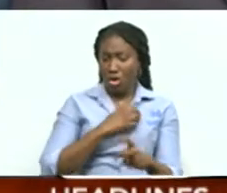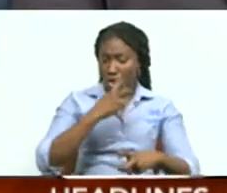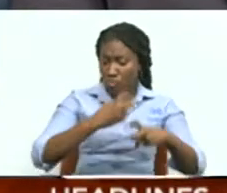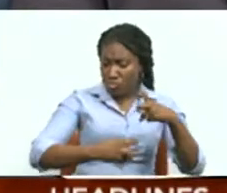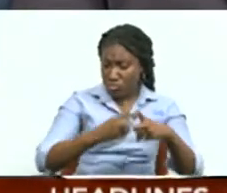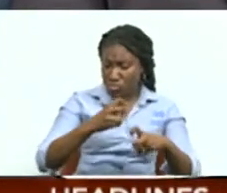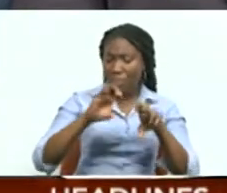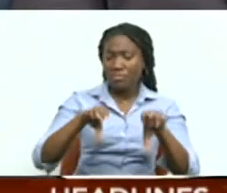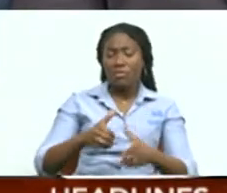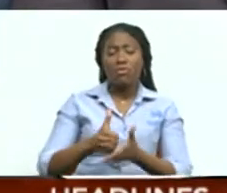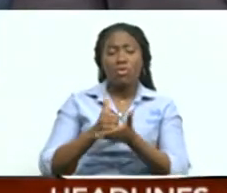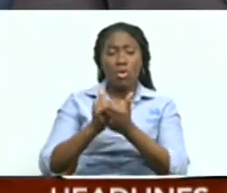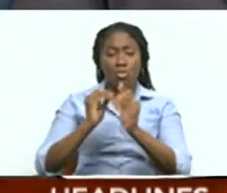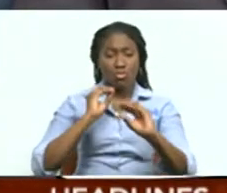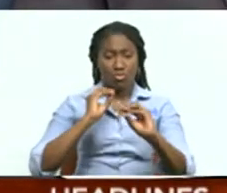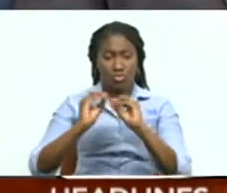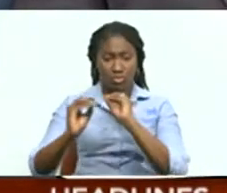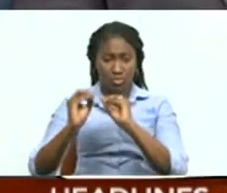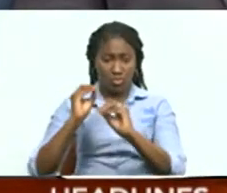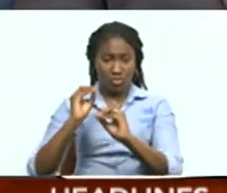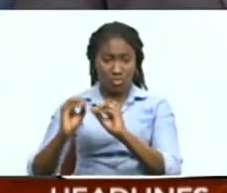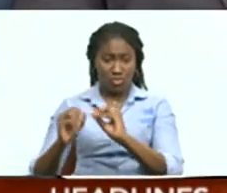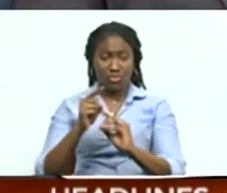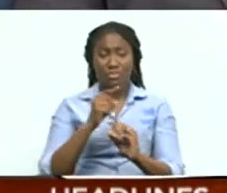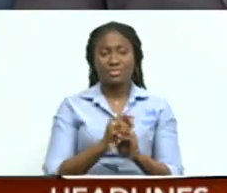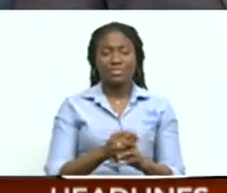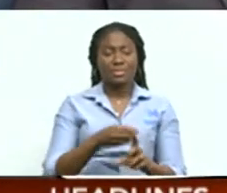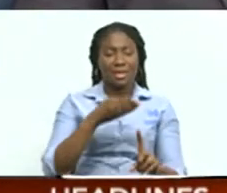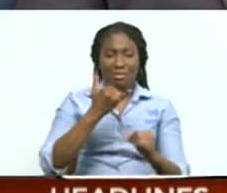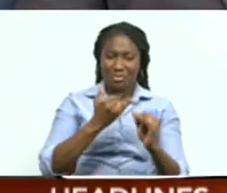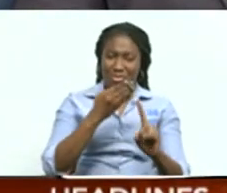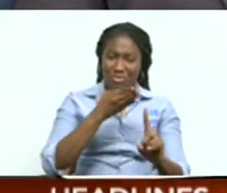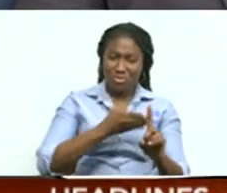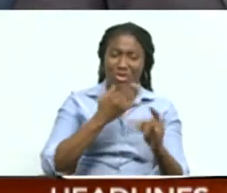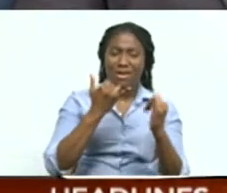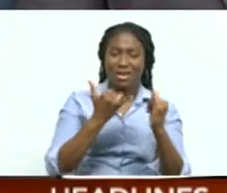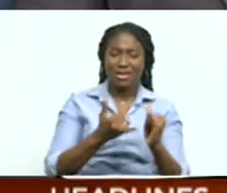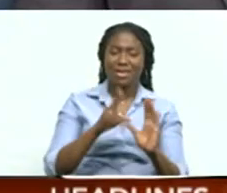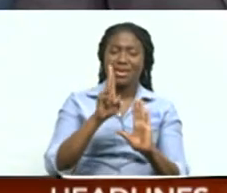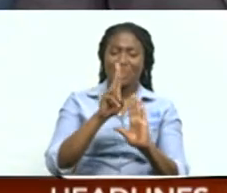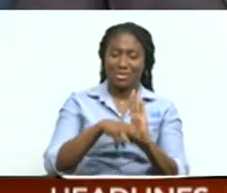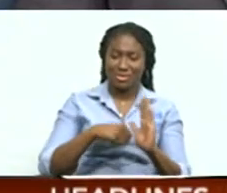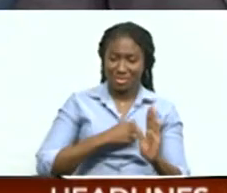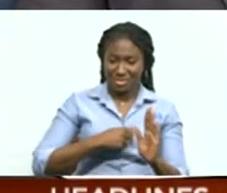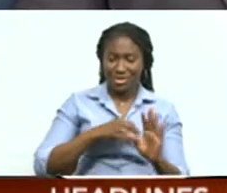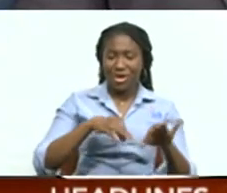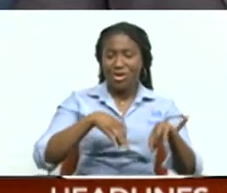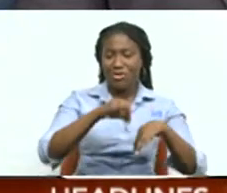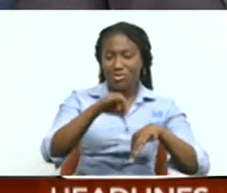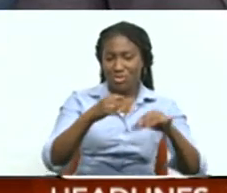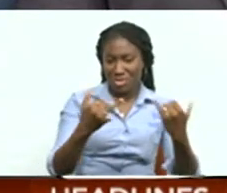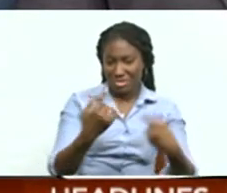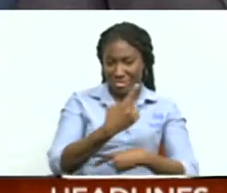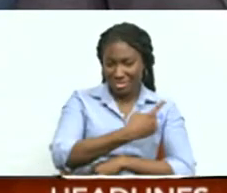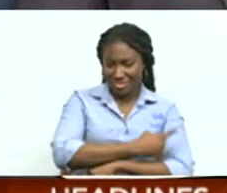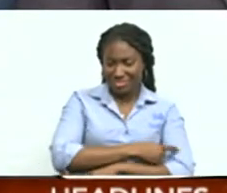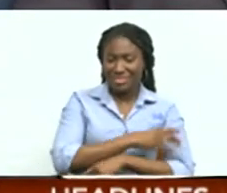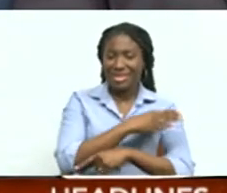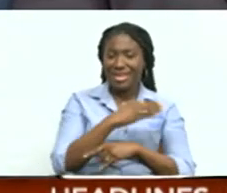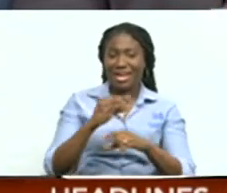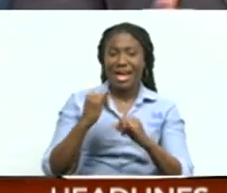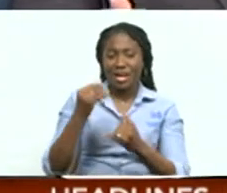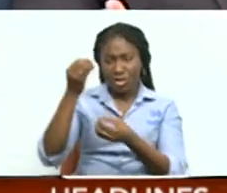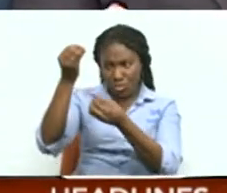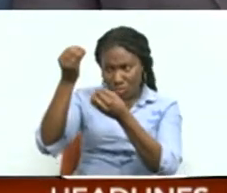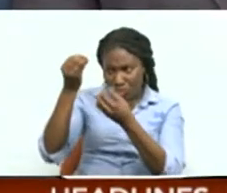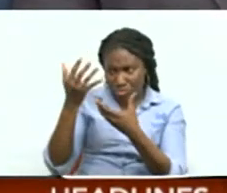future. This was one of many tributes paid to the late diplomat who was laid to rest today. And as Ryan Betu tells us in this report,